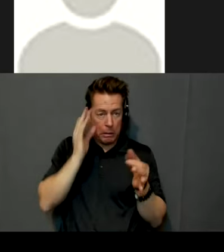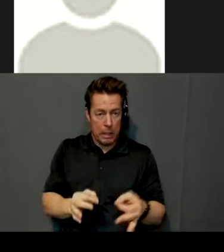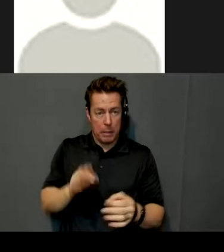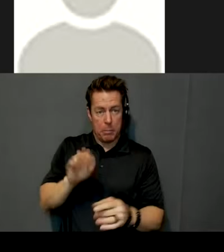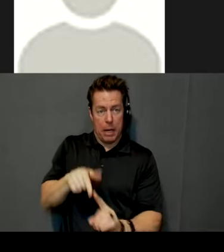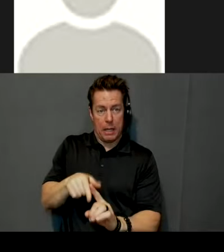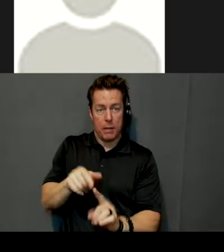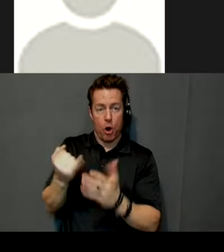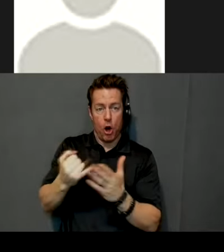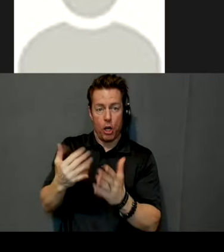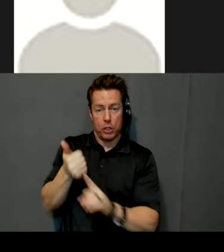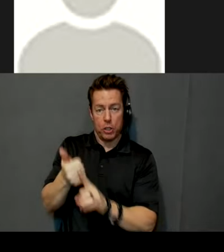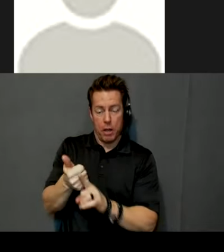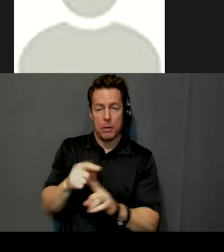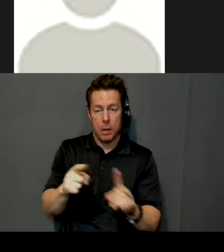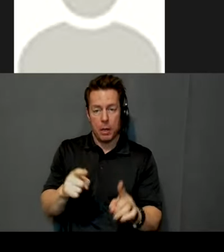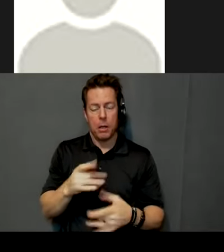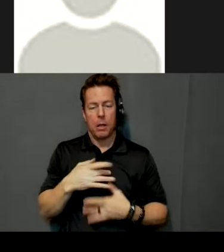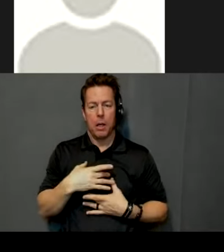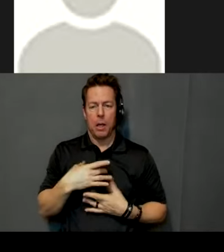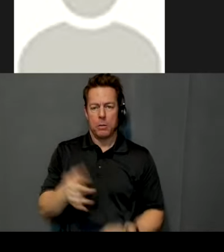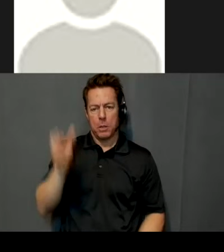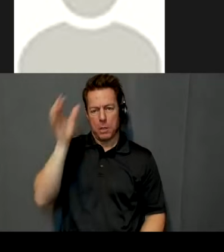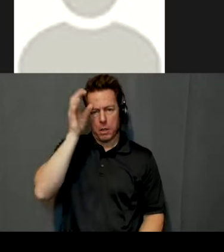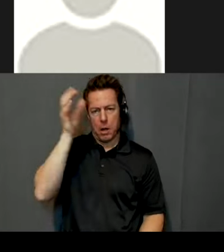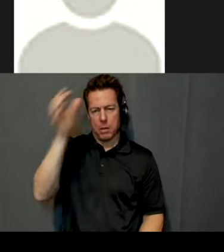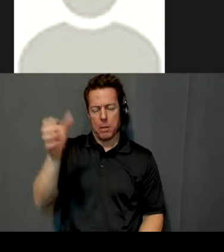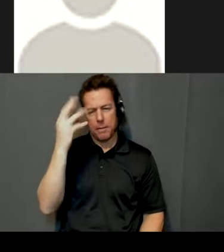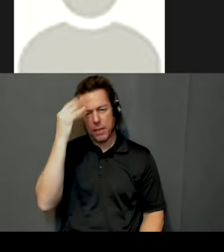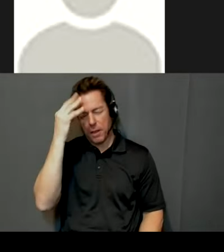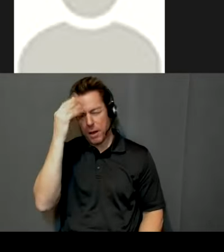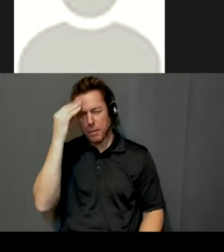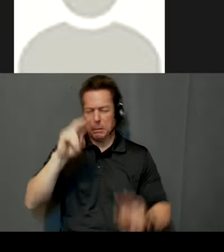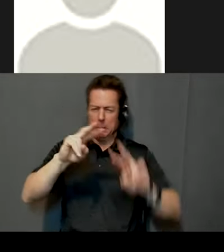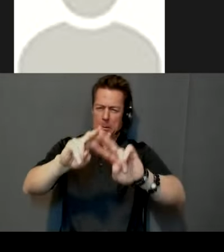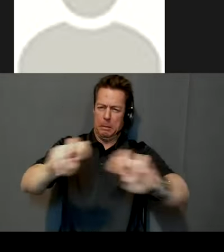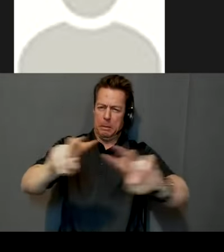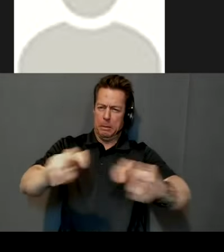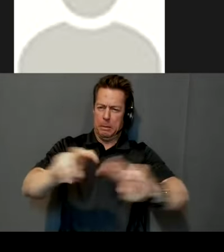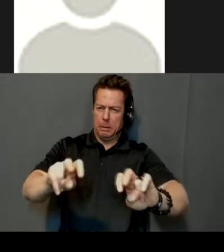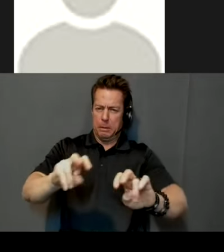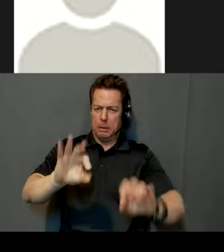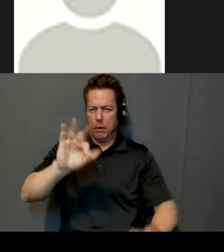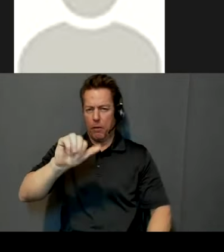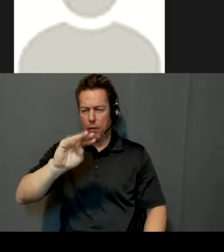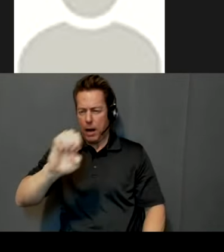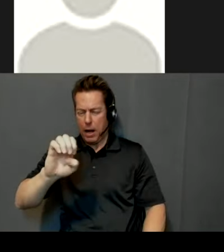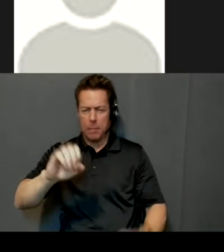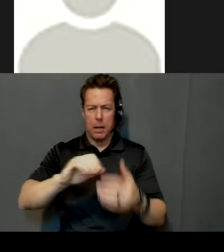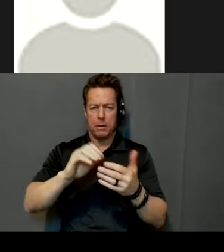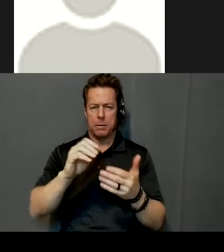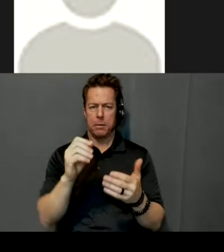herself, but it is an interesting concept that I have thought a lot about in terms of framing and composition in my own